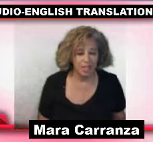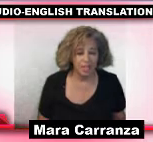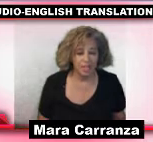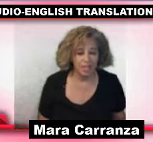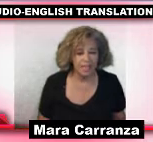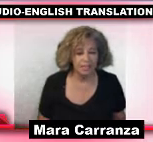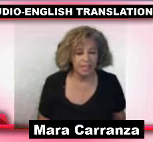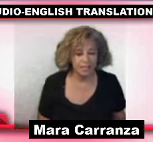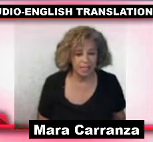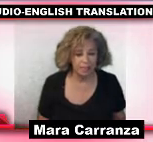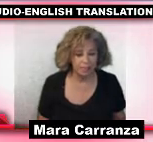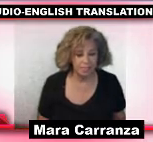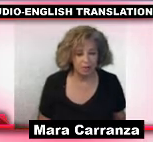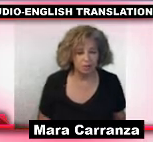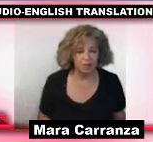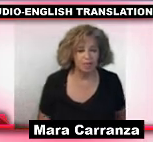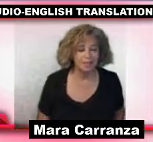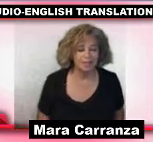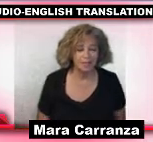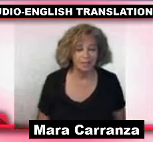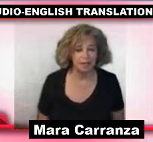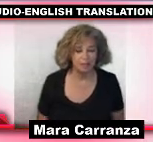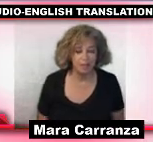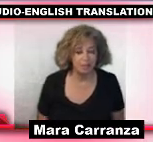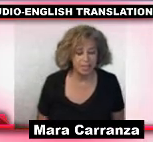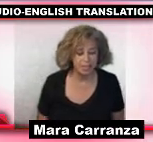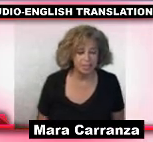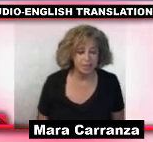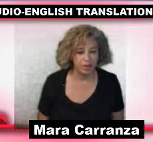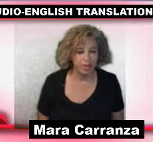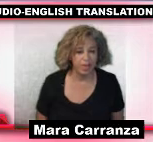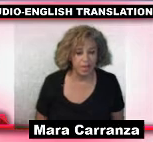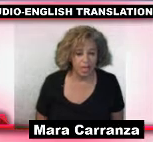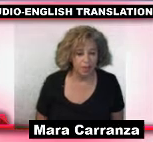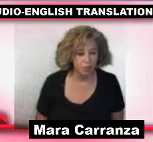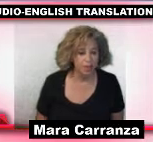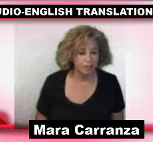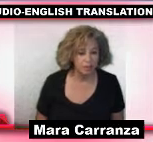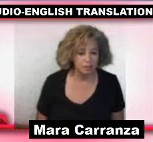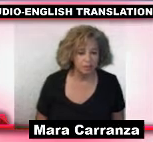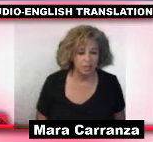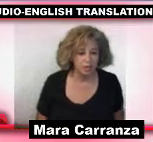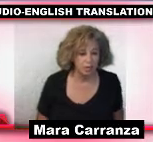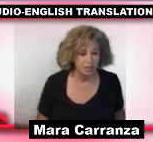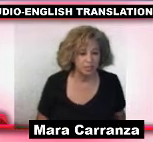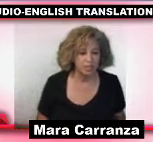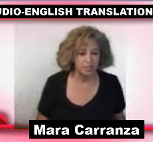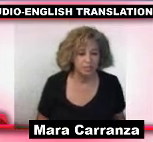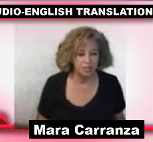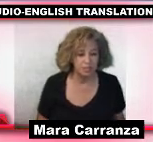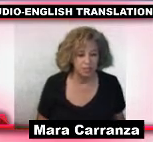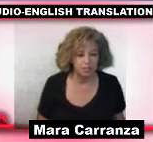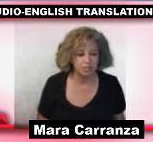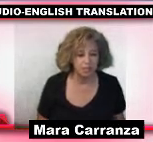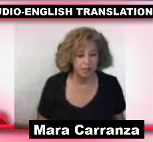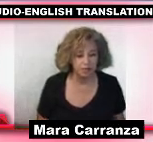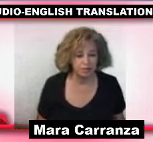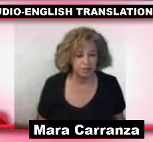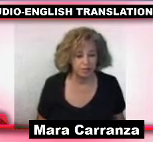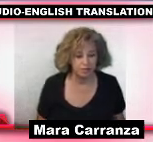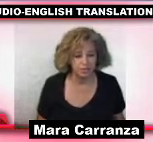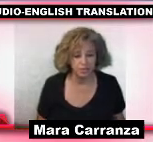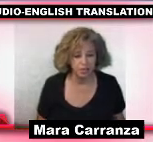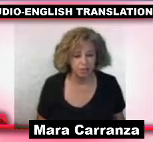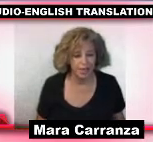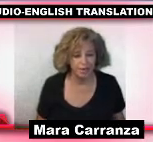defender. And he said that, Marcelo Ebrard said that if it is necessary, he will go to the U.S. to deal with this matter,